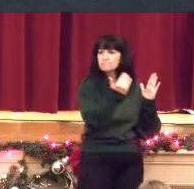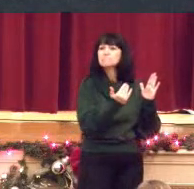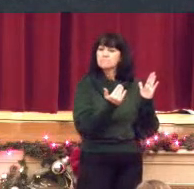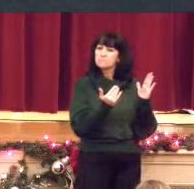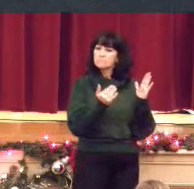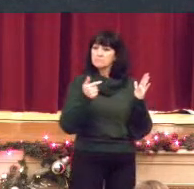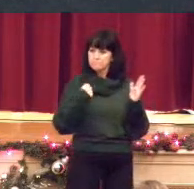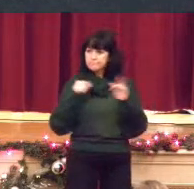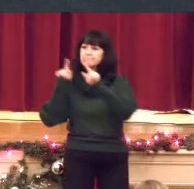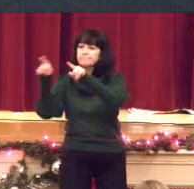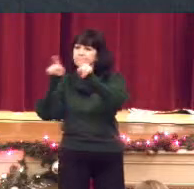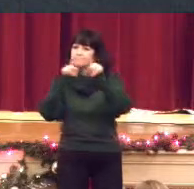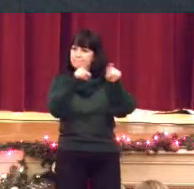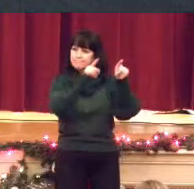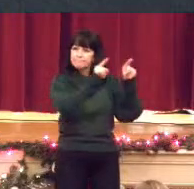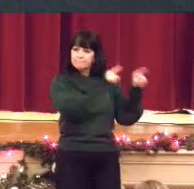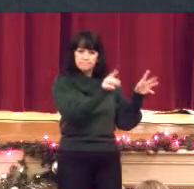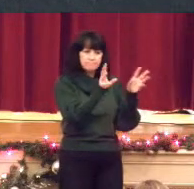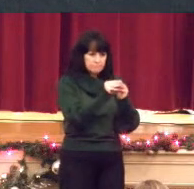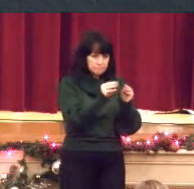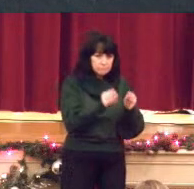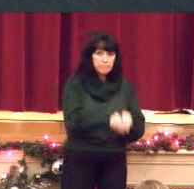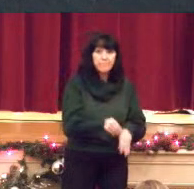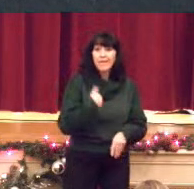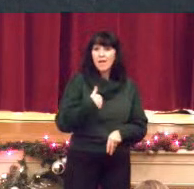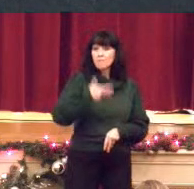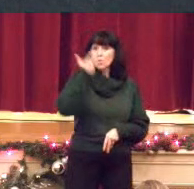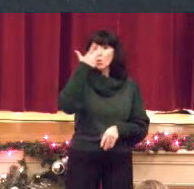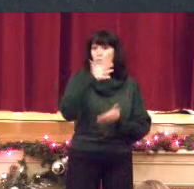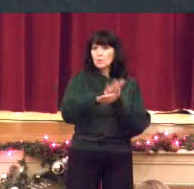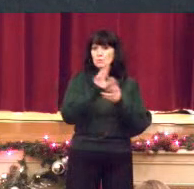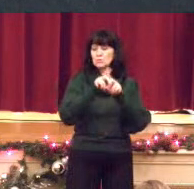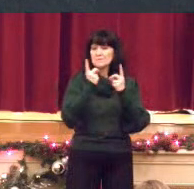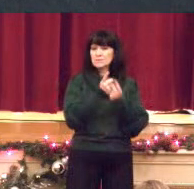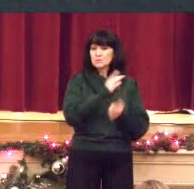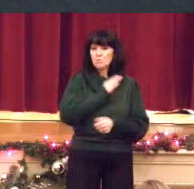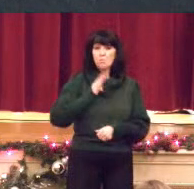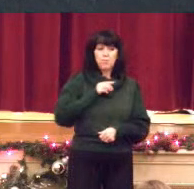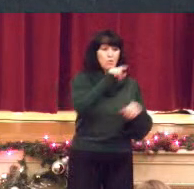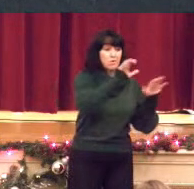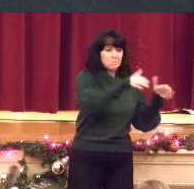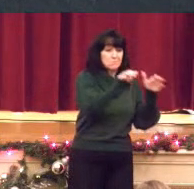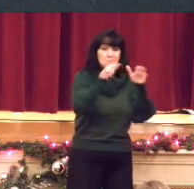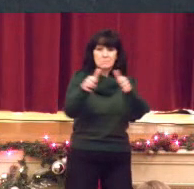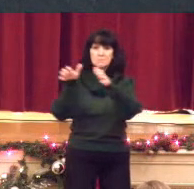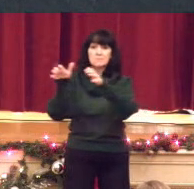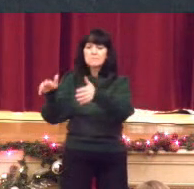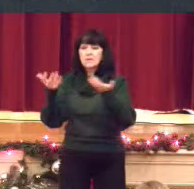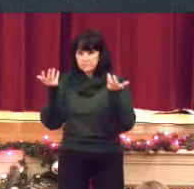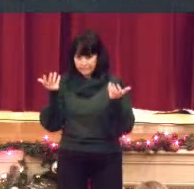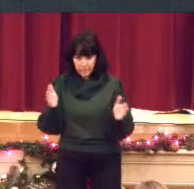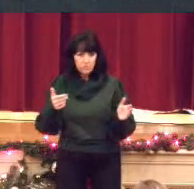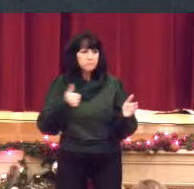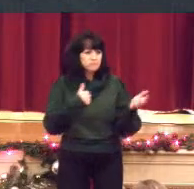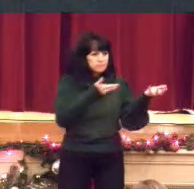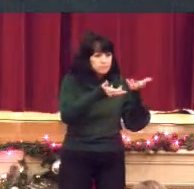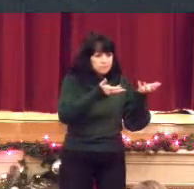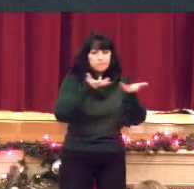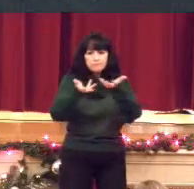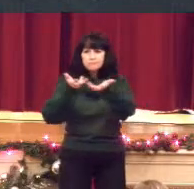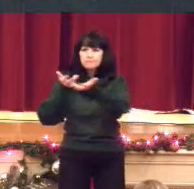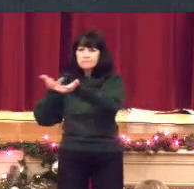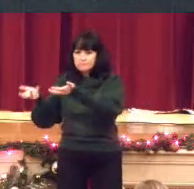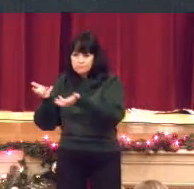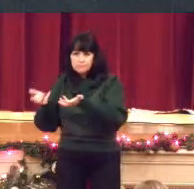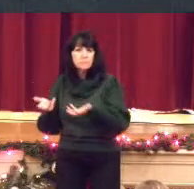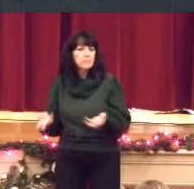meetings. We've spoken to all three different boards multiple times to gather feedback and information. We're continuing to have these